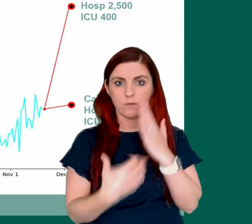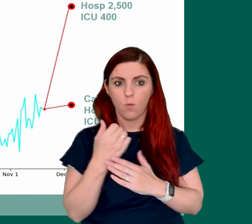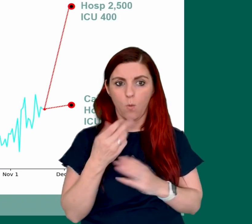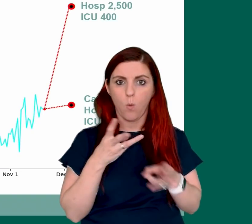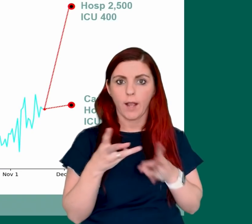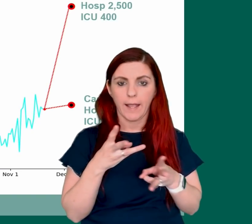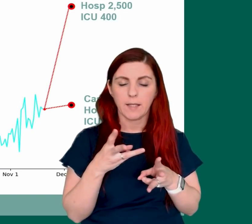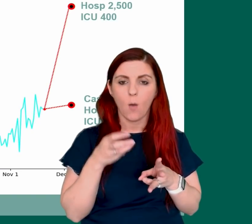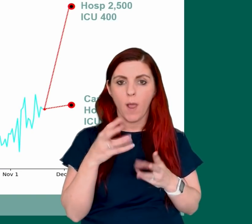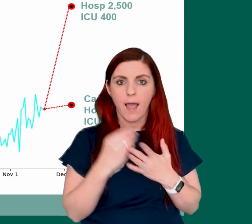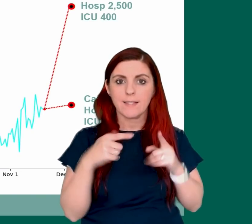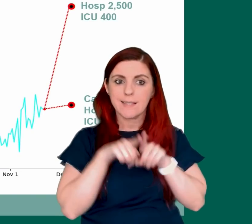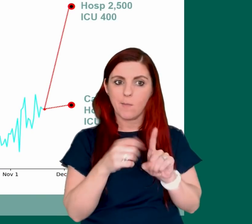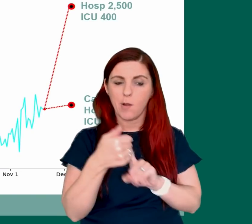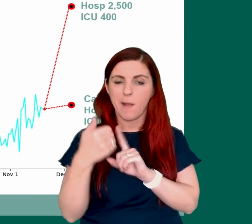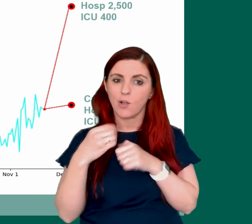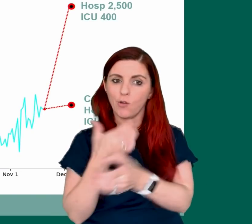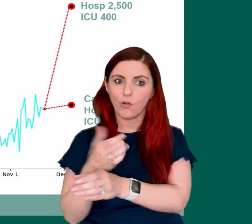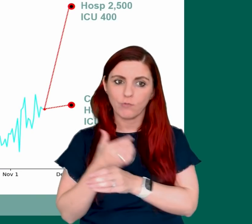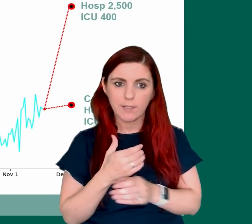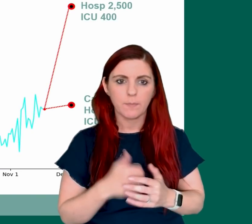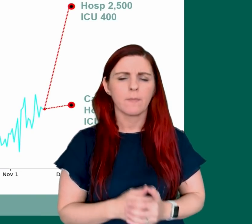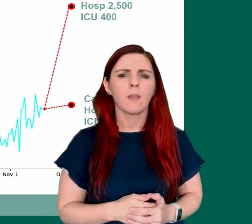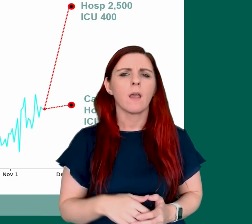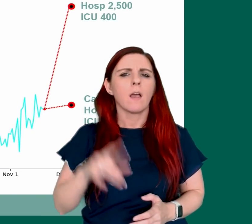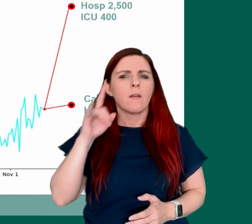countries. You've heard all about the modelling, a vast